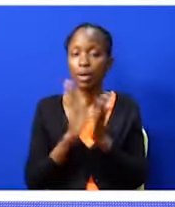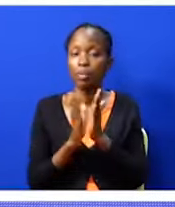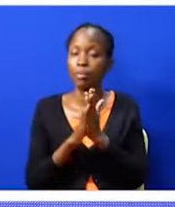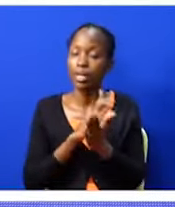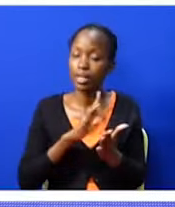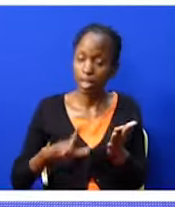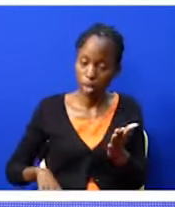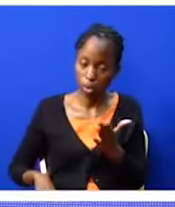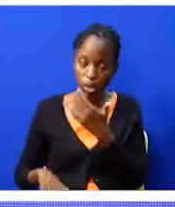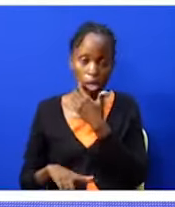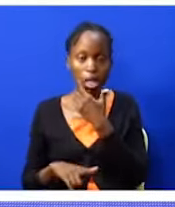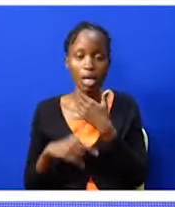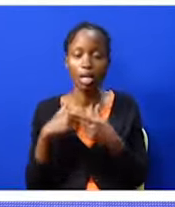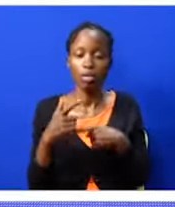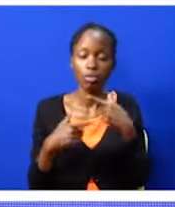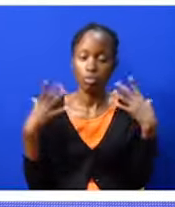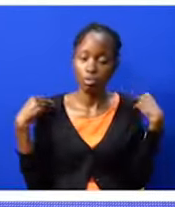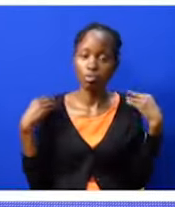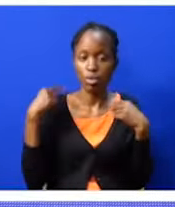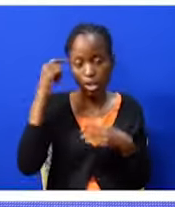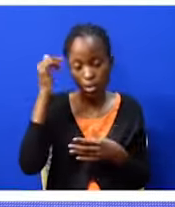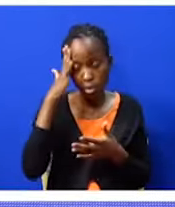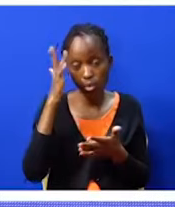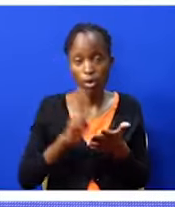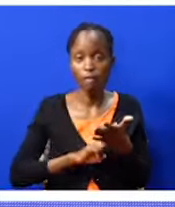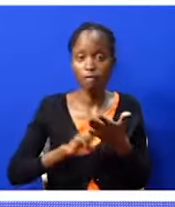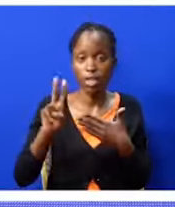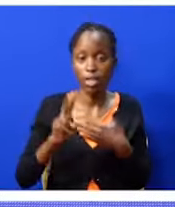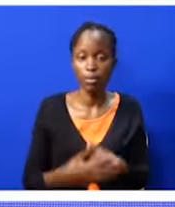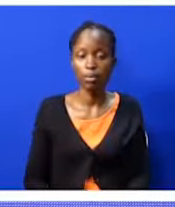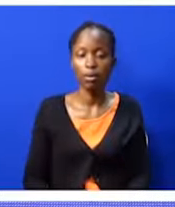Lord. Keep practicing the memory work.